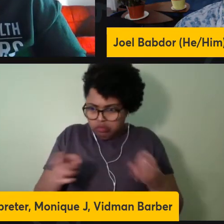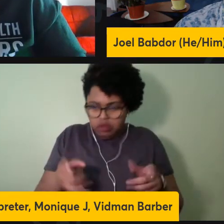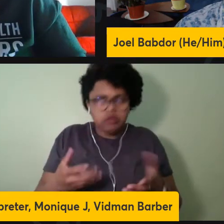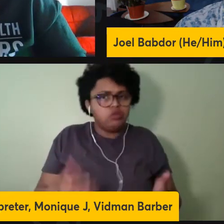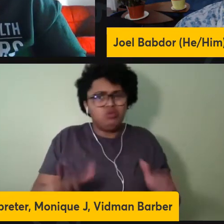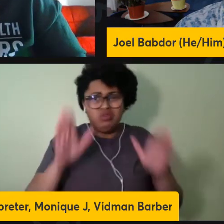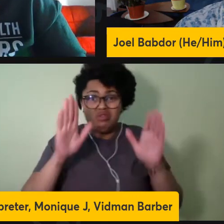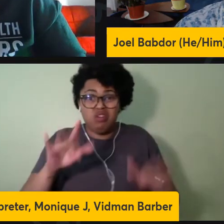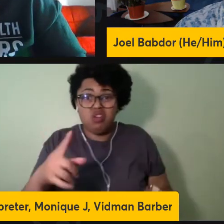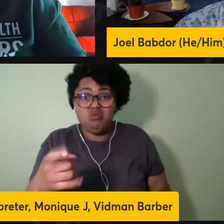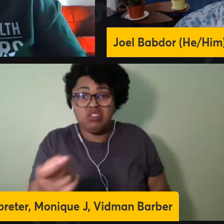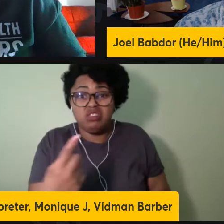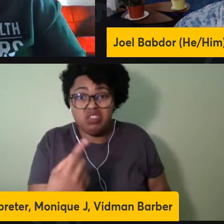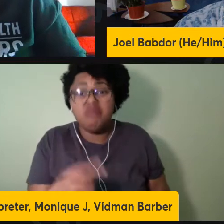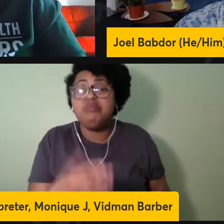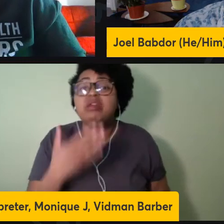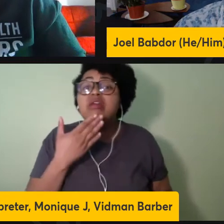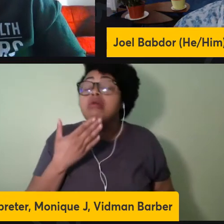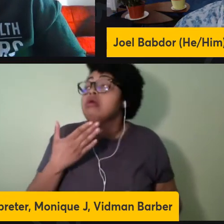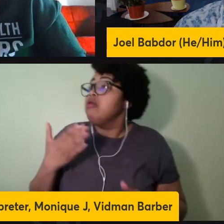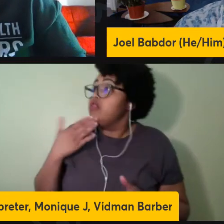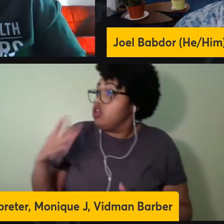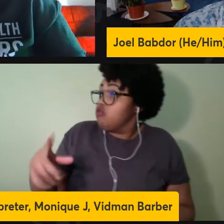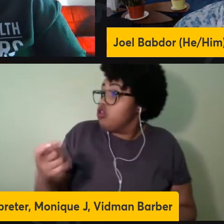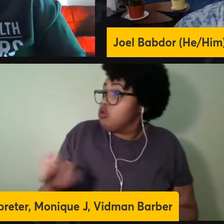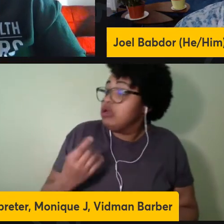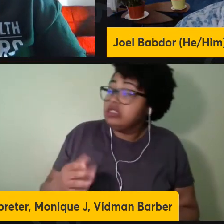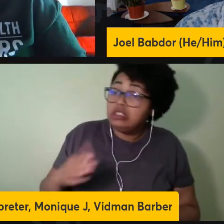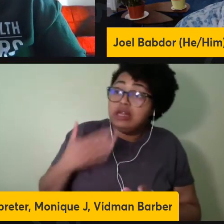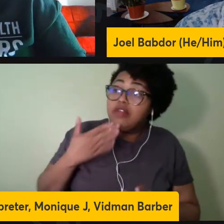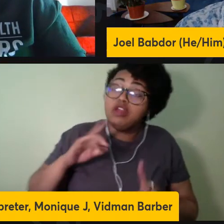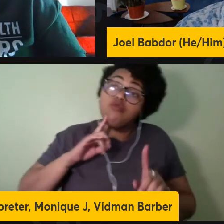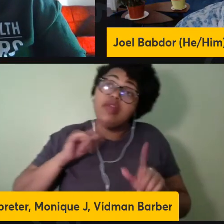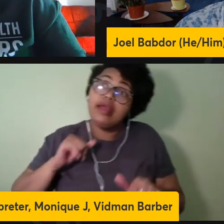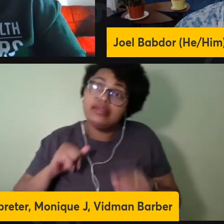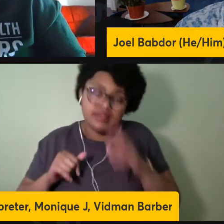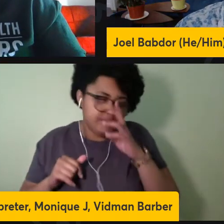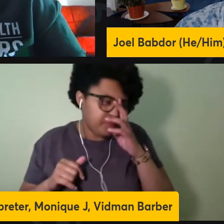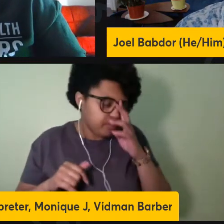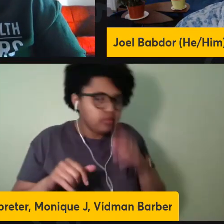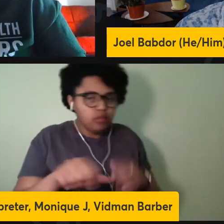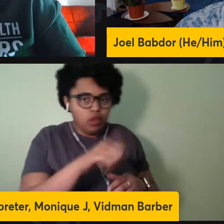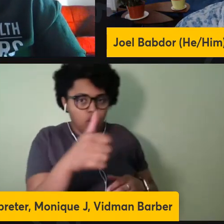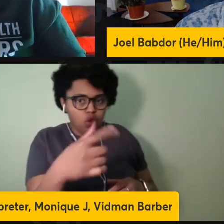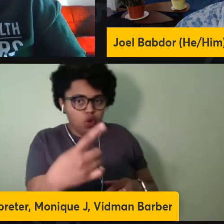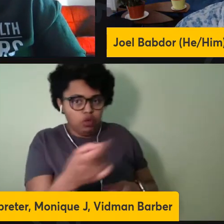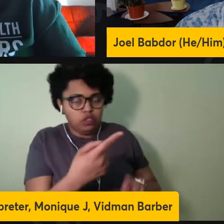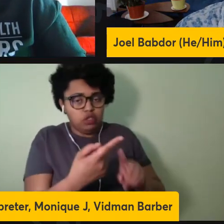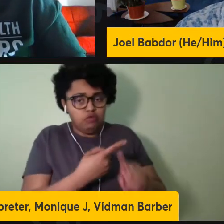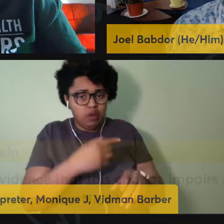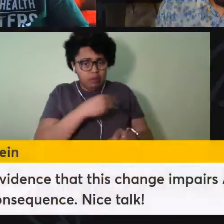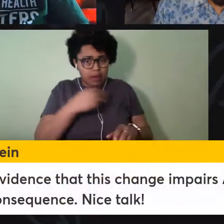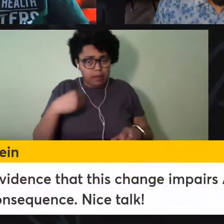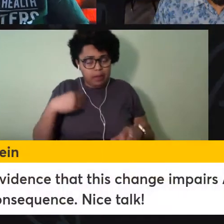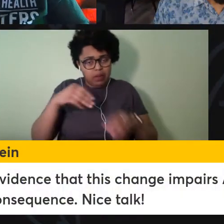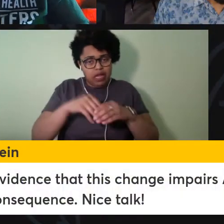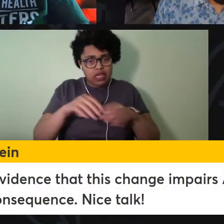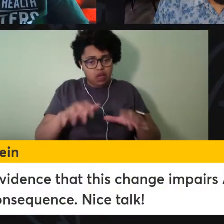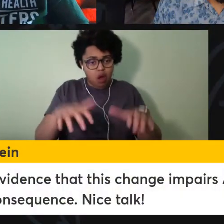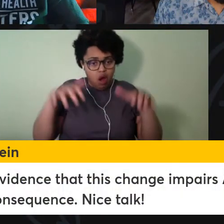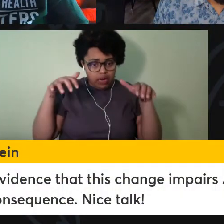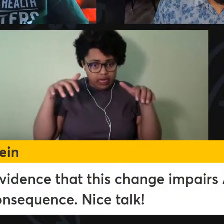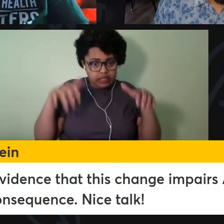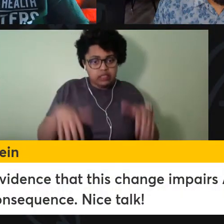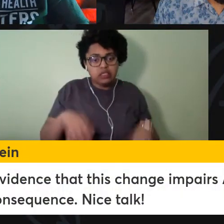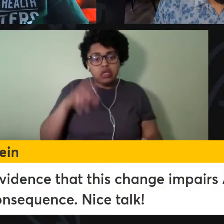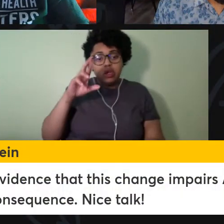question, and thank you for the answer. We have another question from another member of the audience, Rachel Gernstein, asks, what is